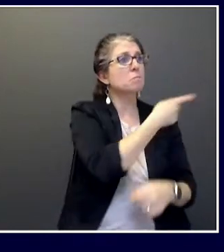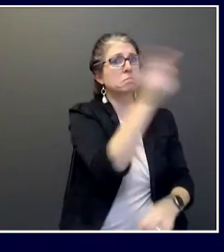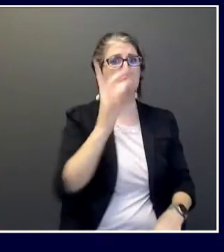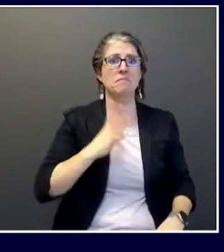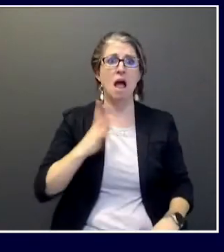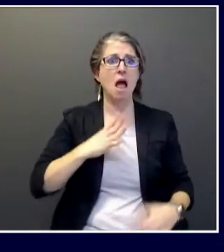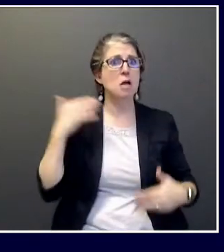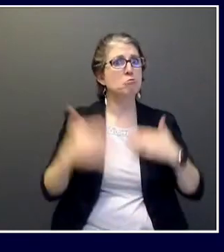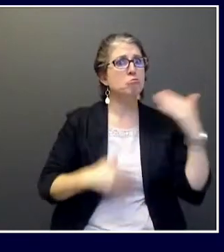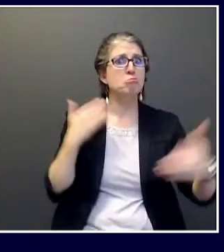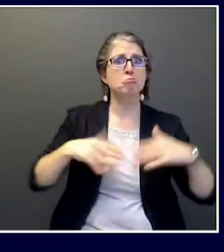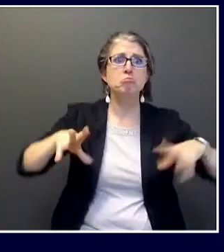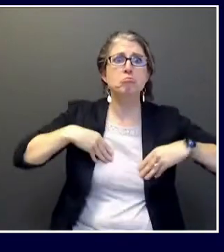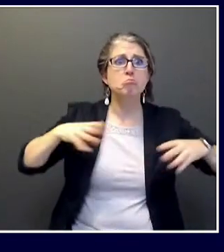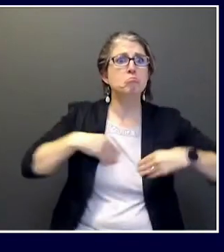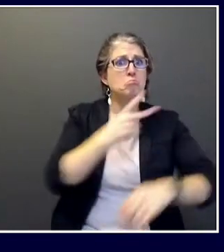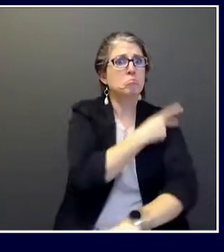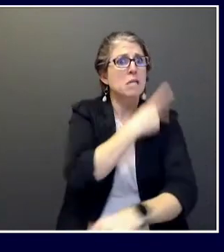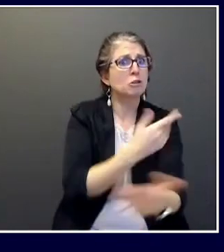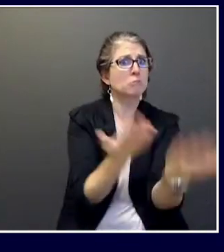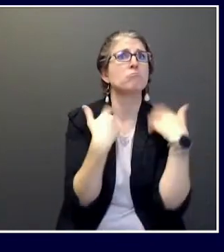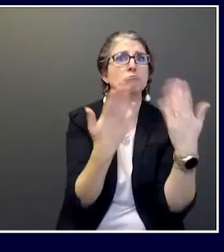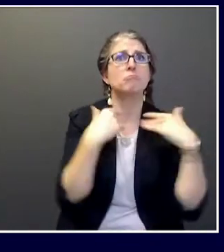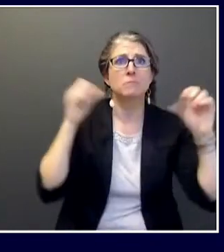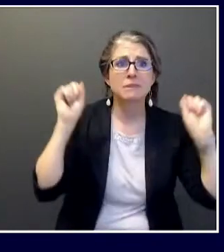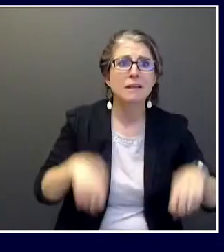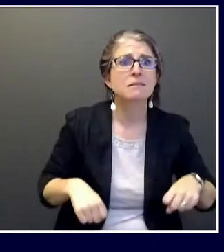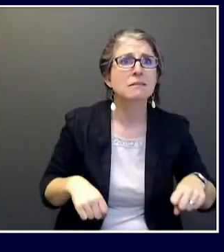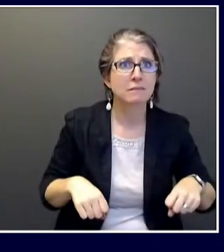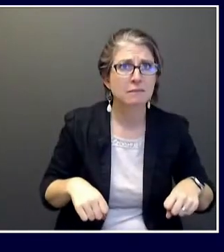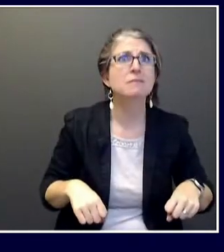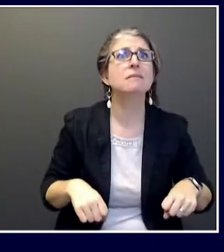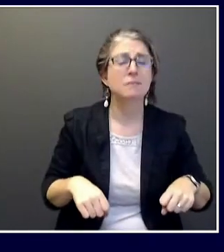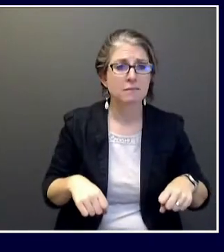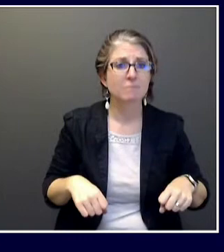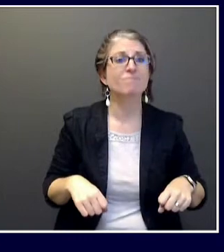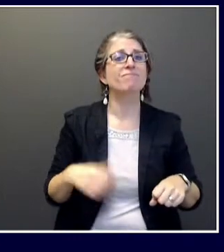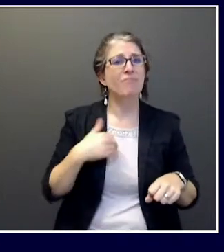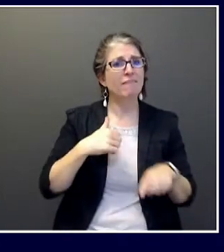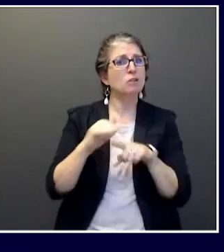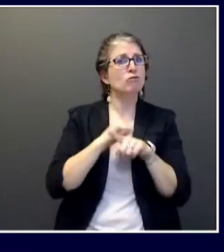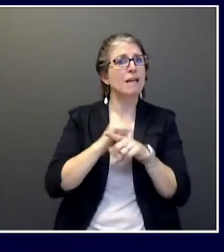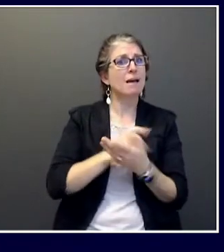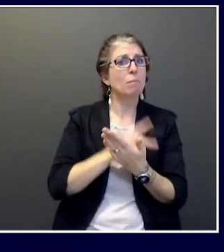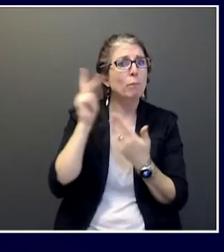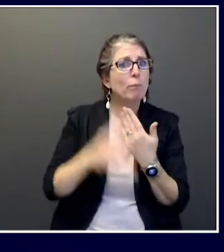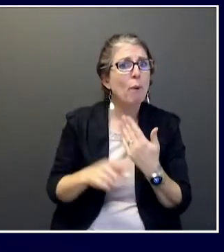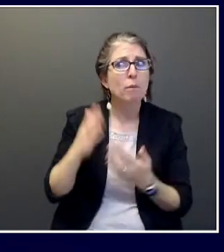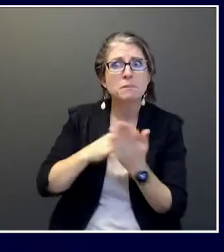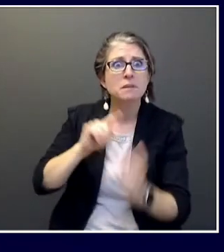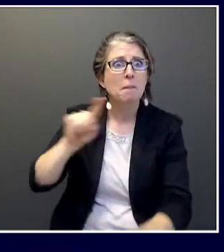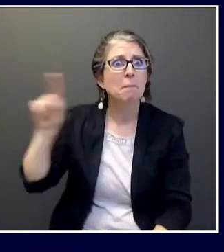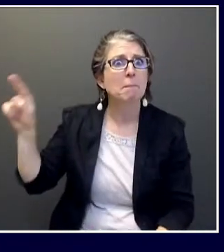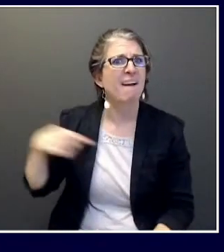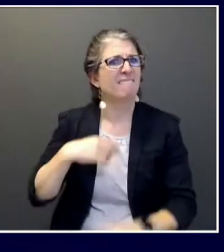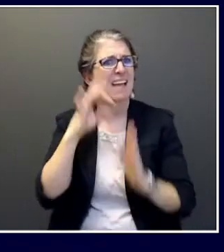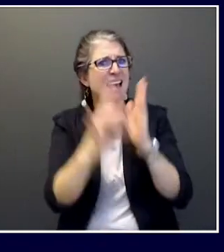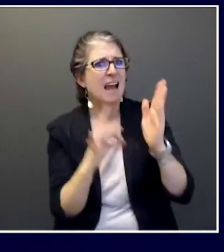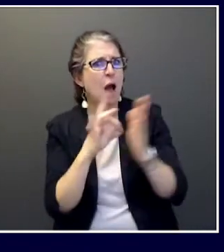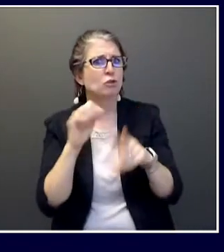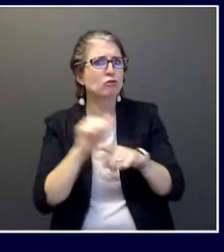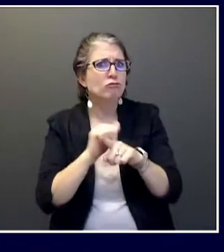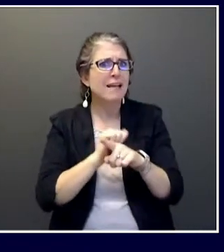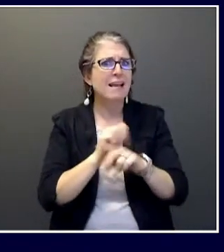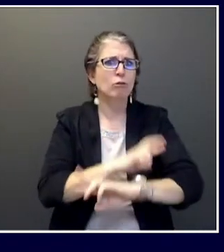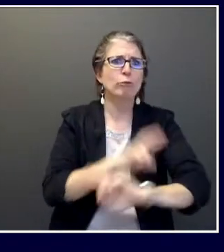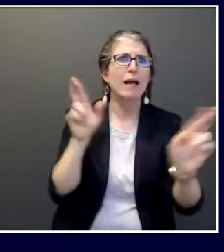module that could put people on the job within a week. We do have those sorts of options that are available to facilities. And again, it